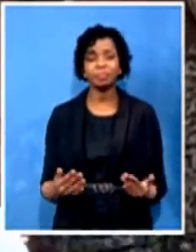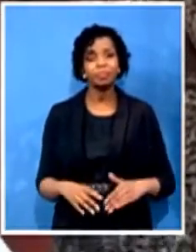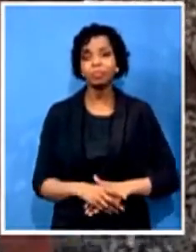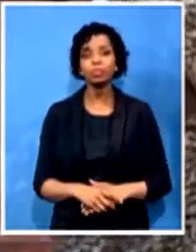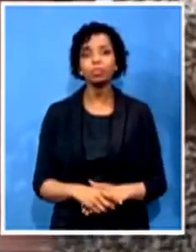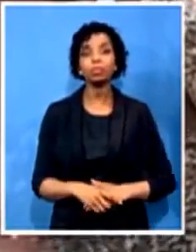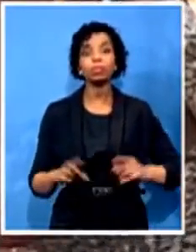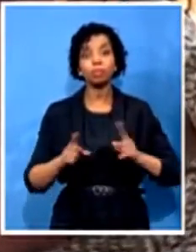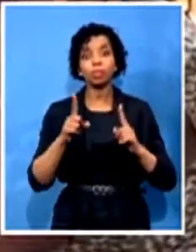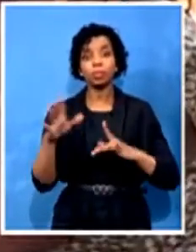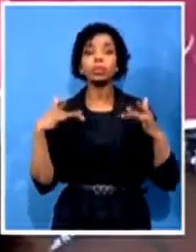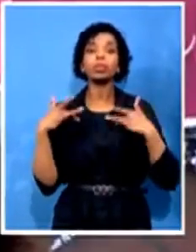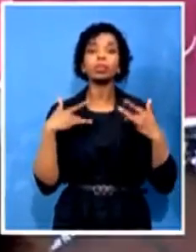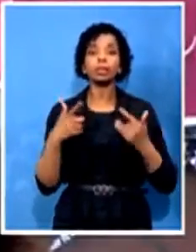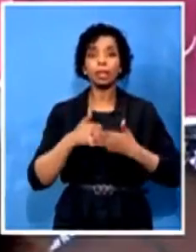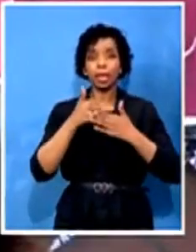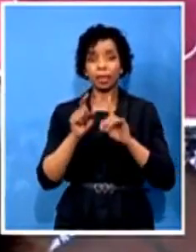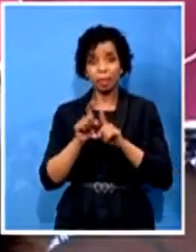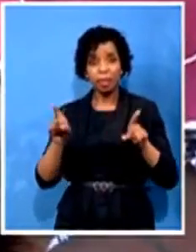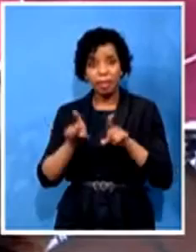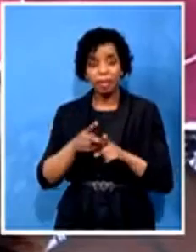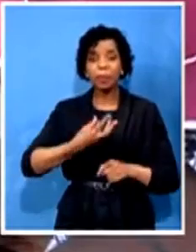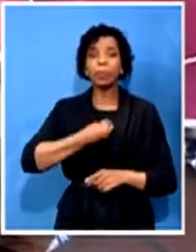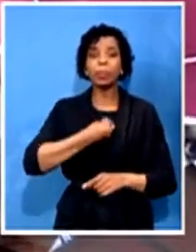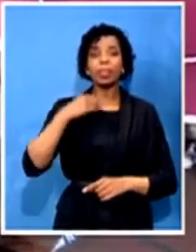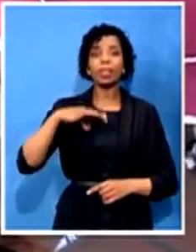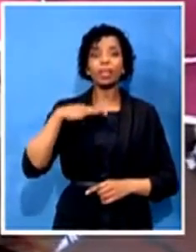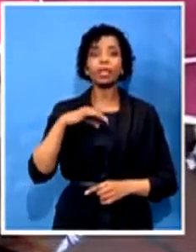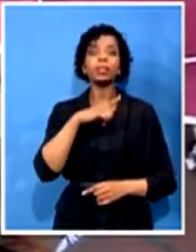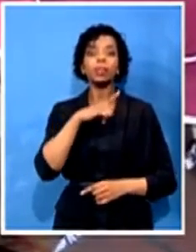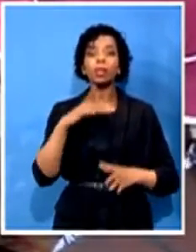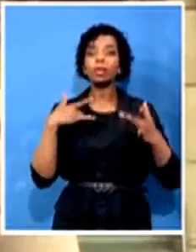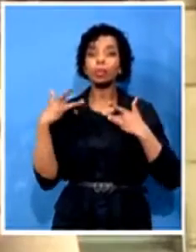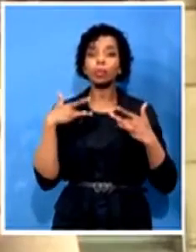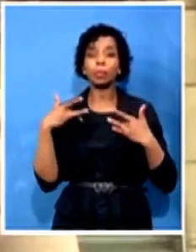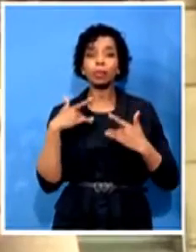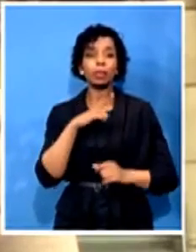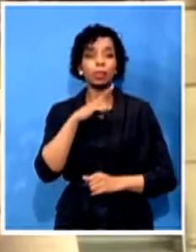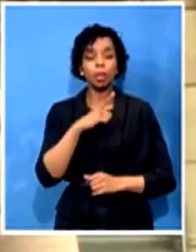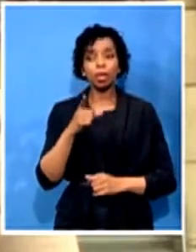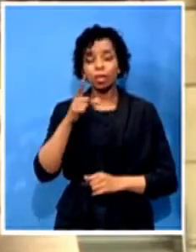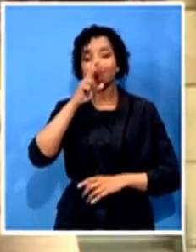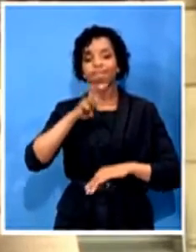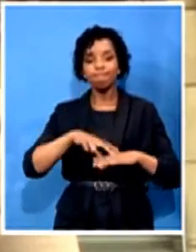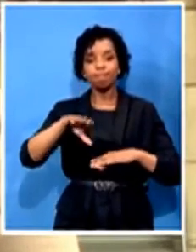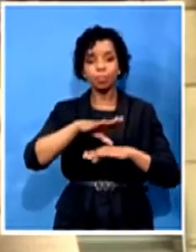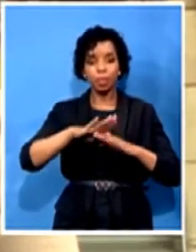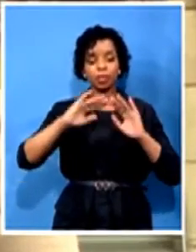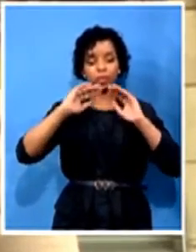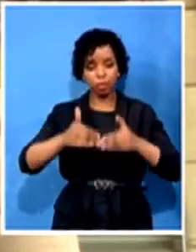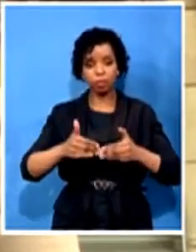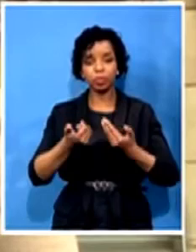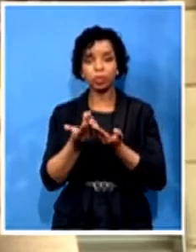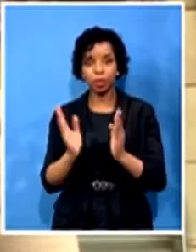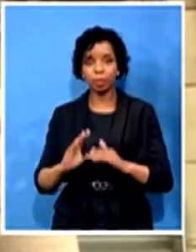exploited and is worried that there's little measures in place to protect them. The situation has been disturbing. I think that's what I can